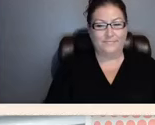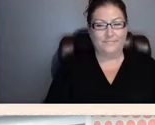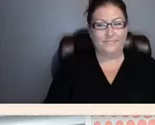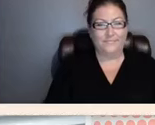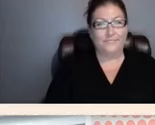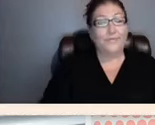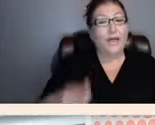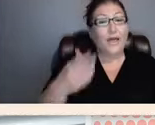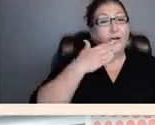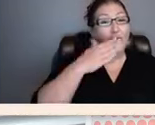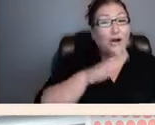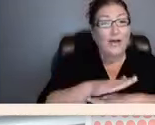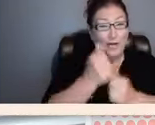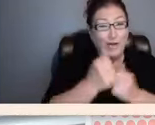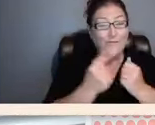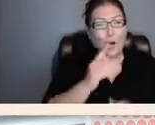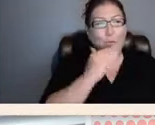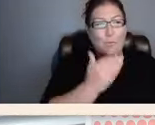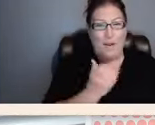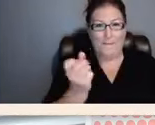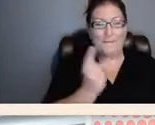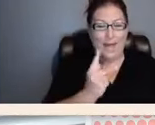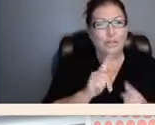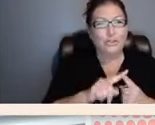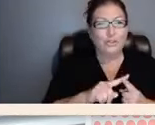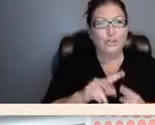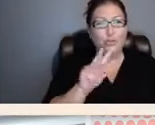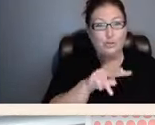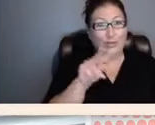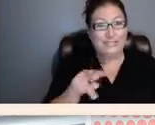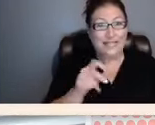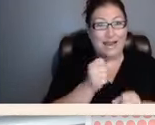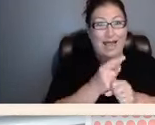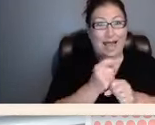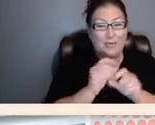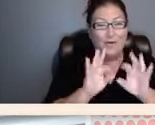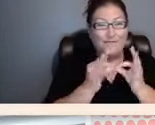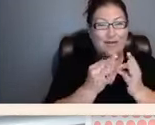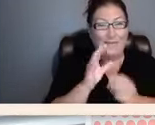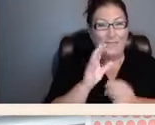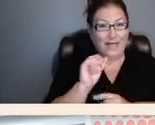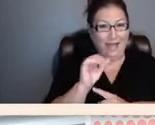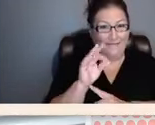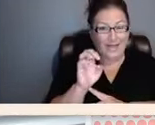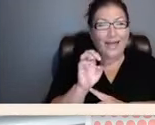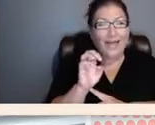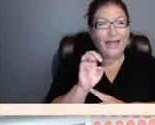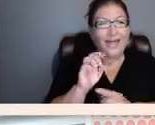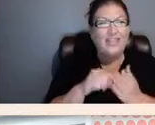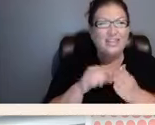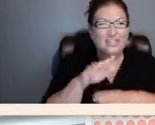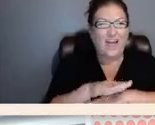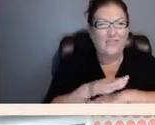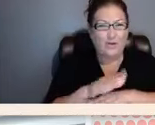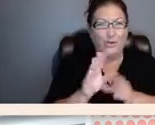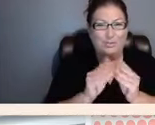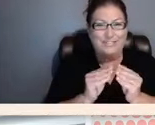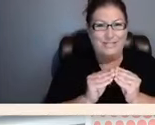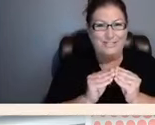Good afternoon, everybody, and welcome back to the 22nd Annual Family Cafe. This is the afternoon session here on our